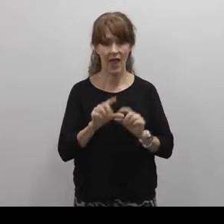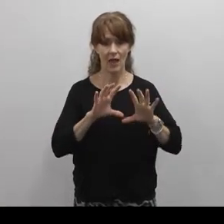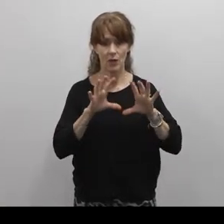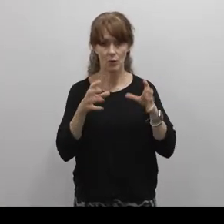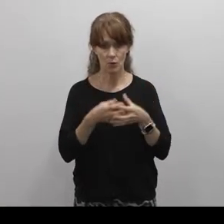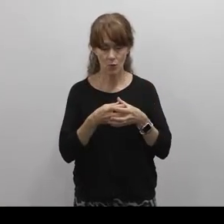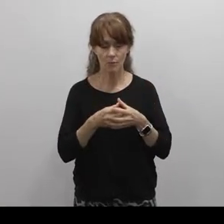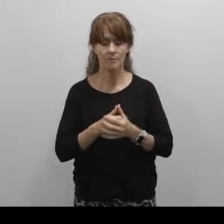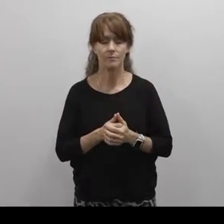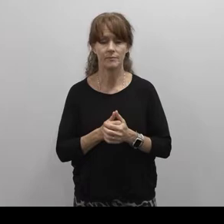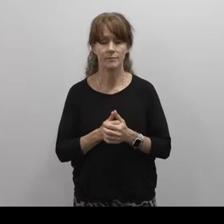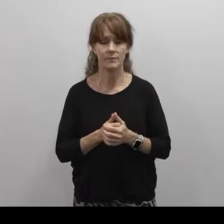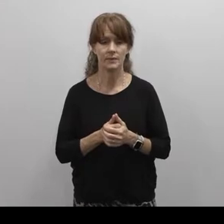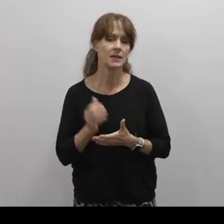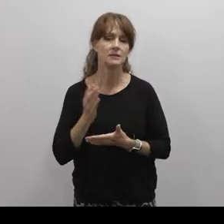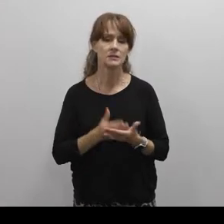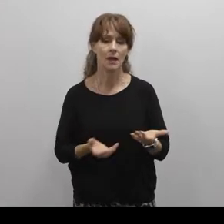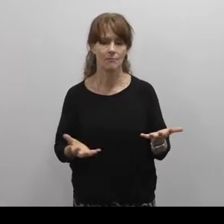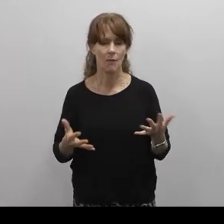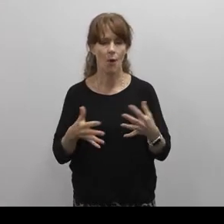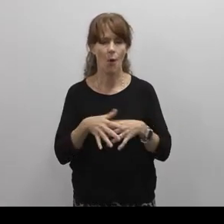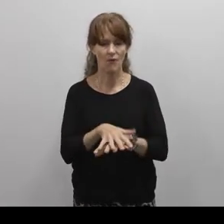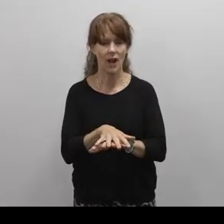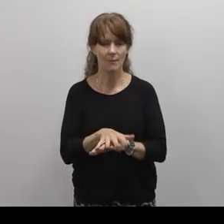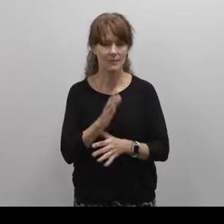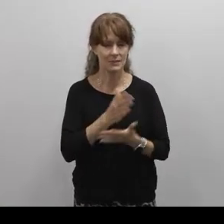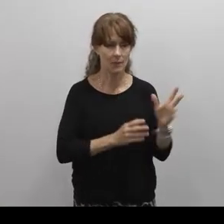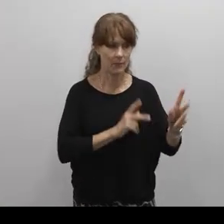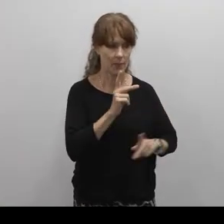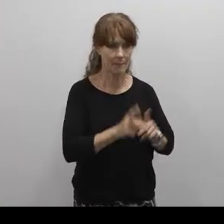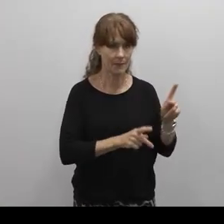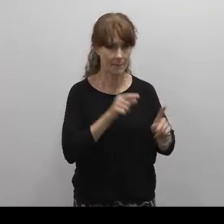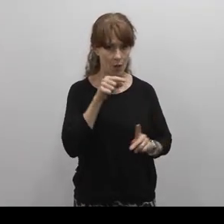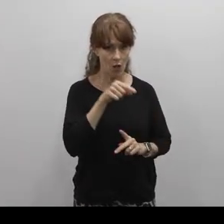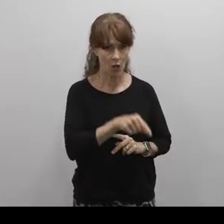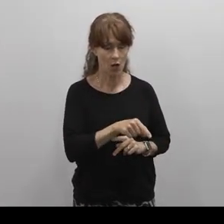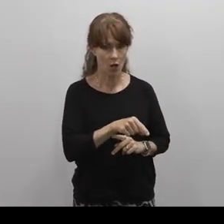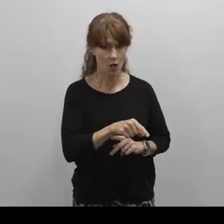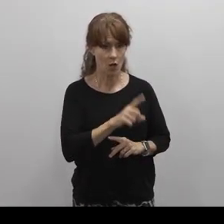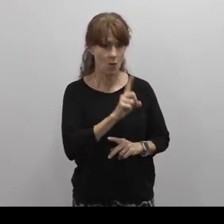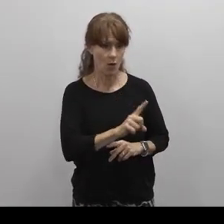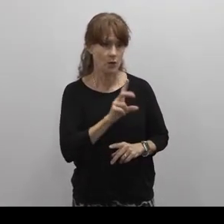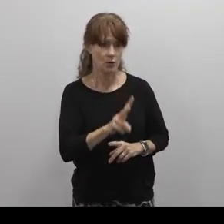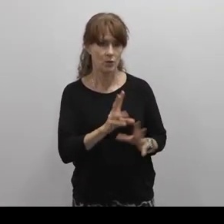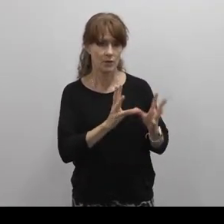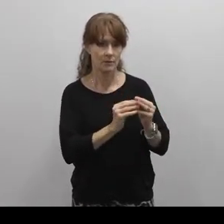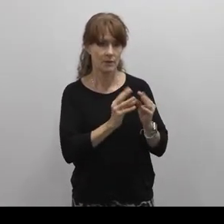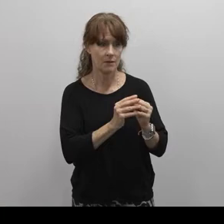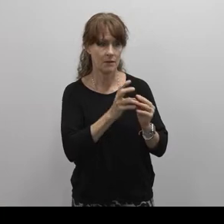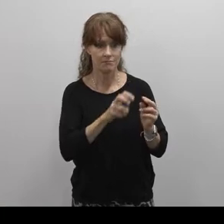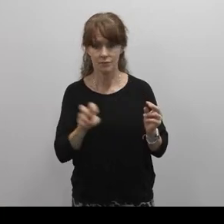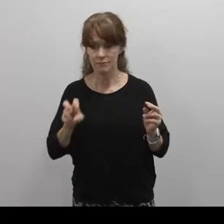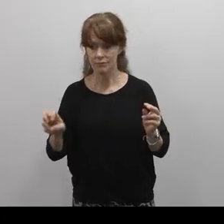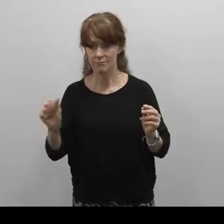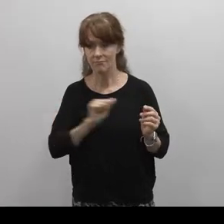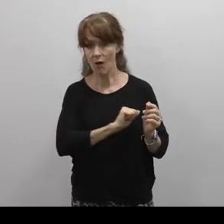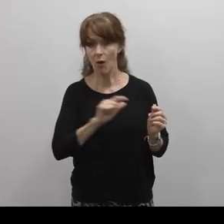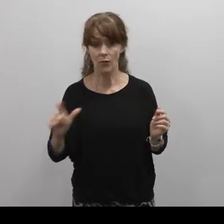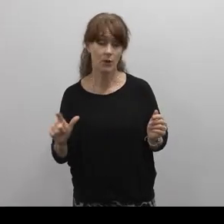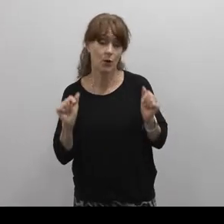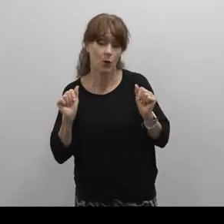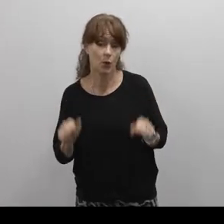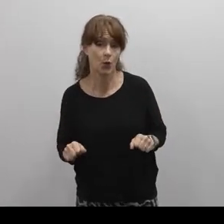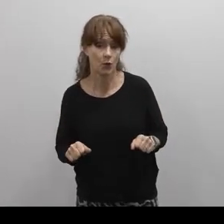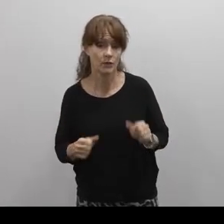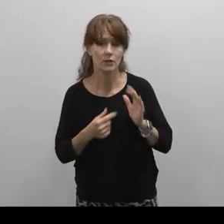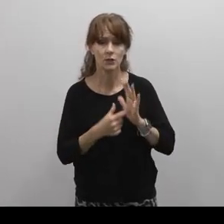Also highlighted the fact that there was some overlap. So some of the folks who participated in one or two of these committees could have participated in all three, actually. And